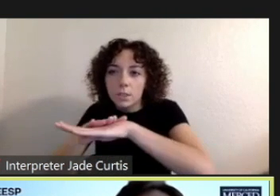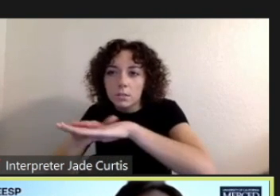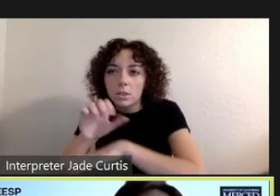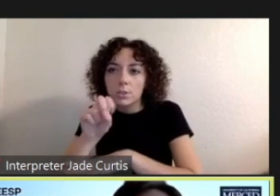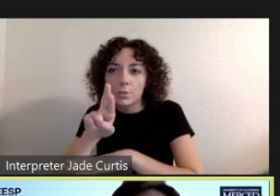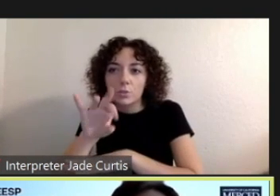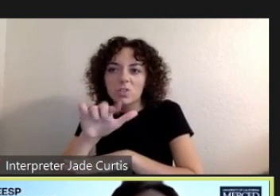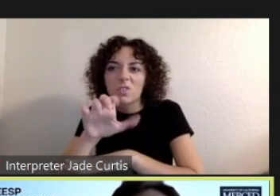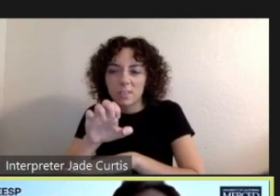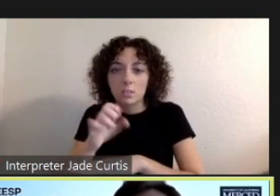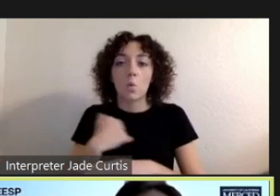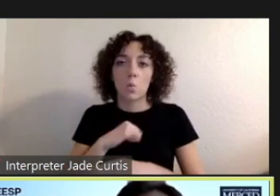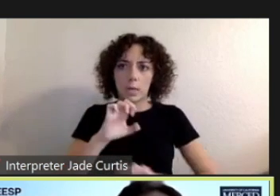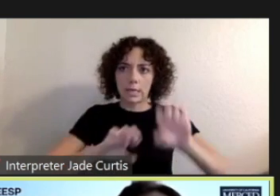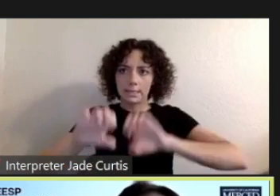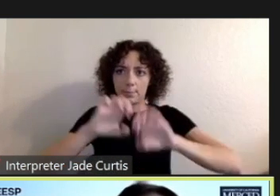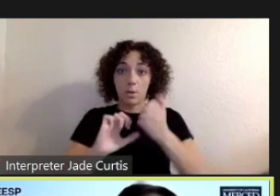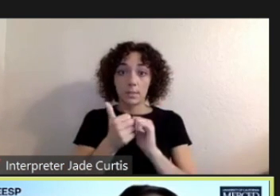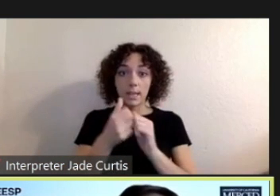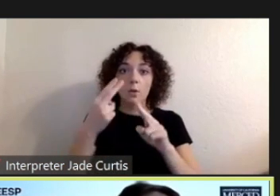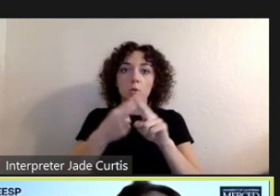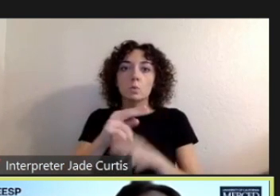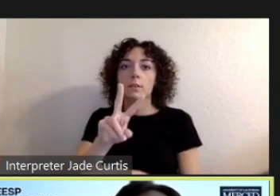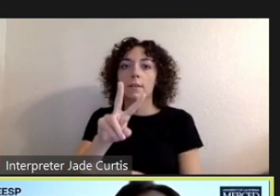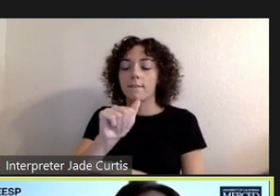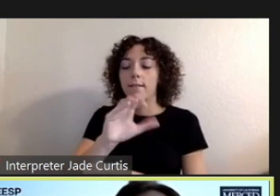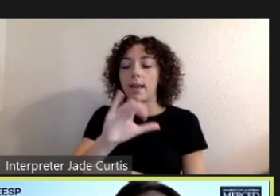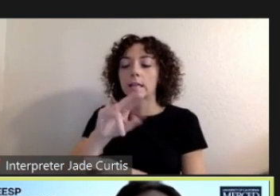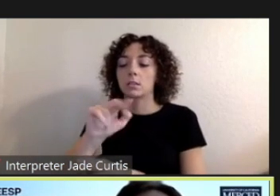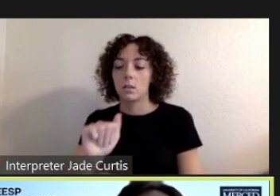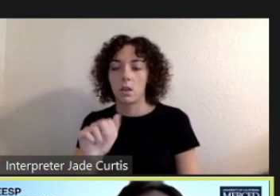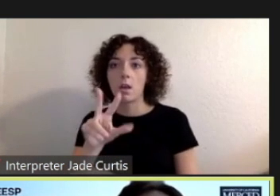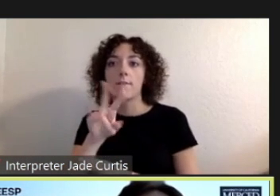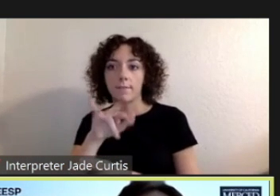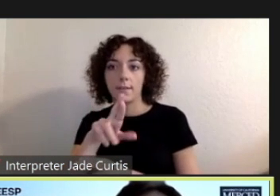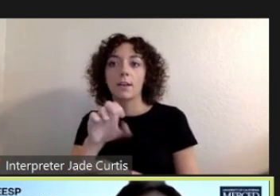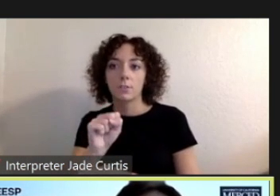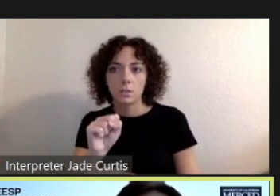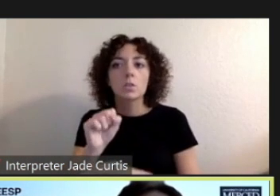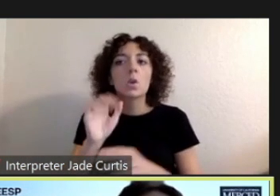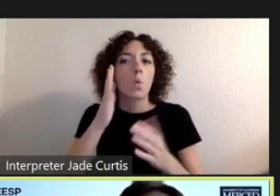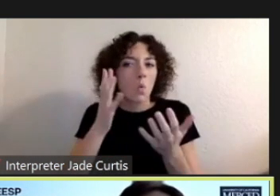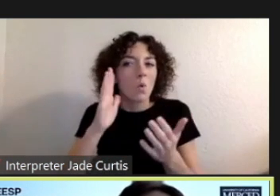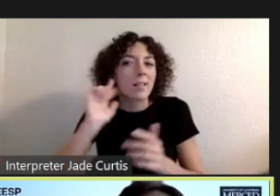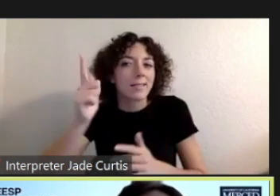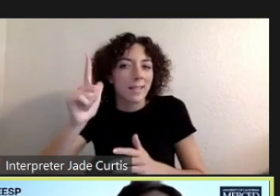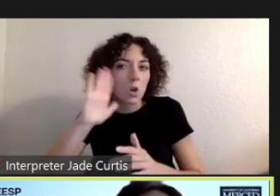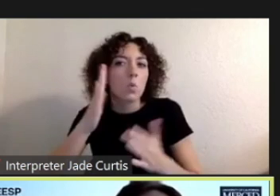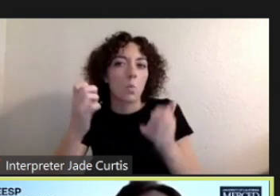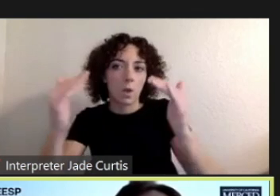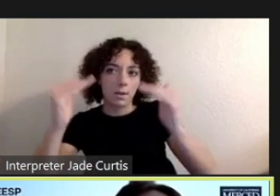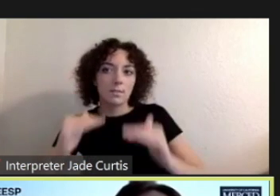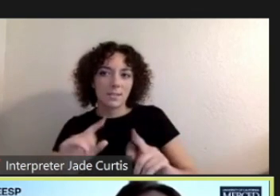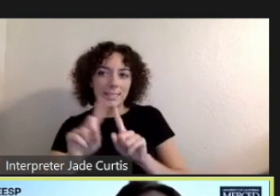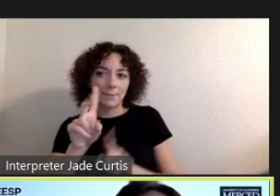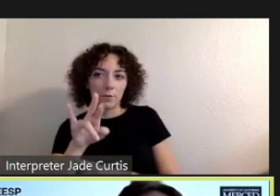were conducted using a vaccinia virus, and the intent is to move on to lentivirus, which is a model for SARS-CoV-2. And this